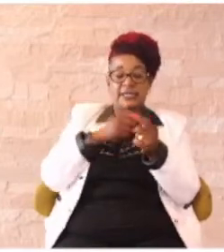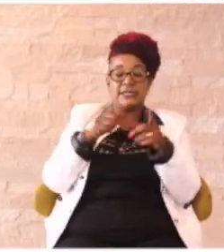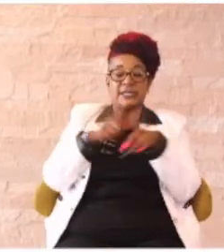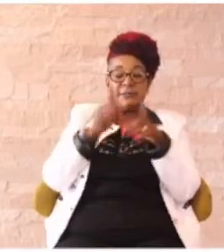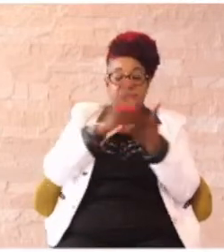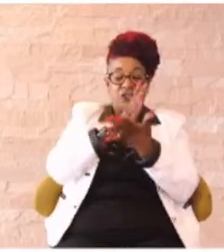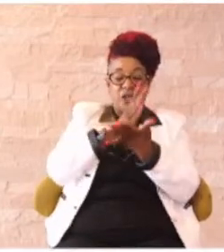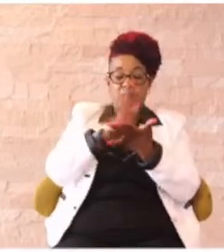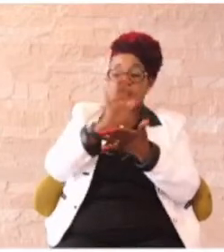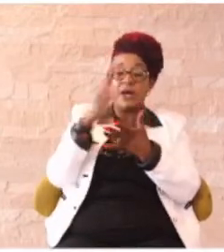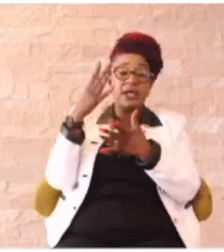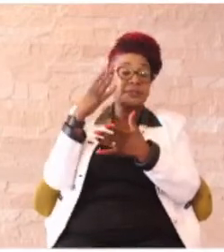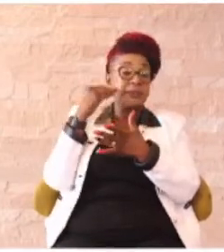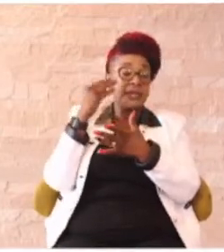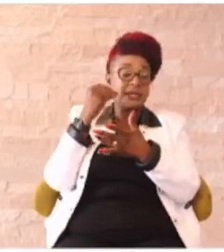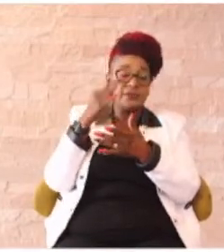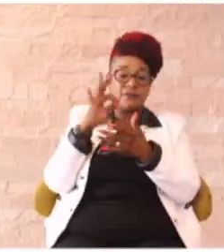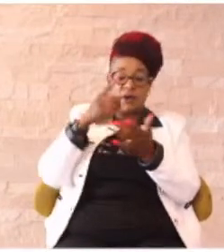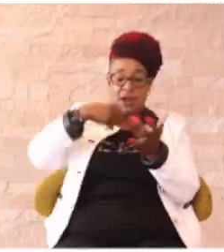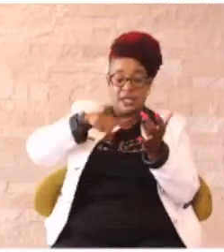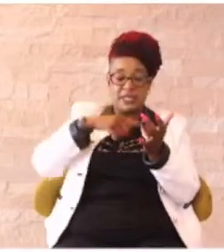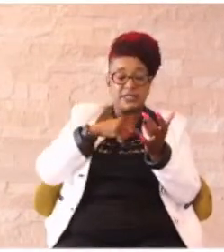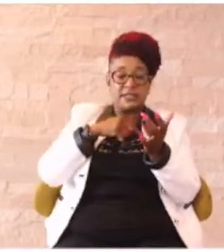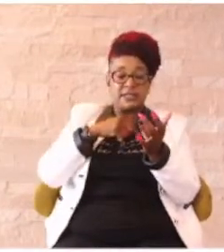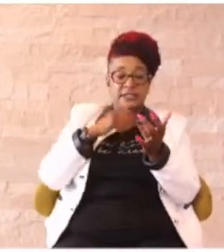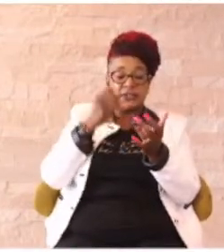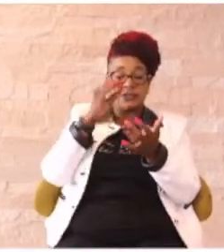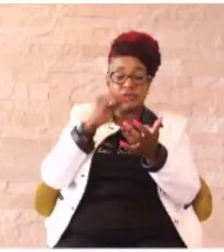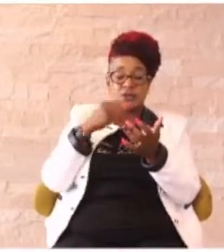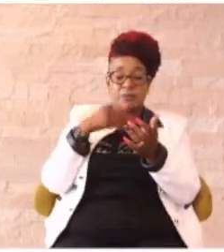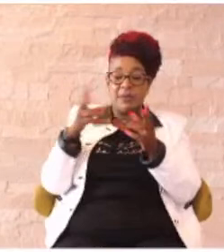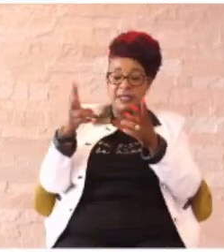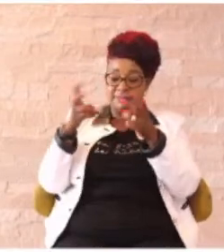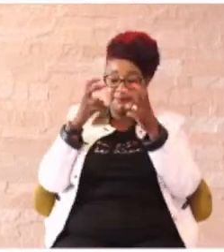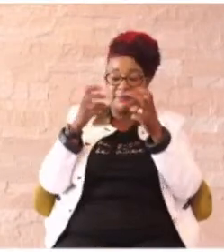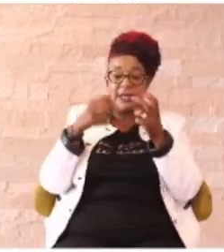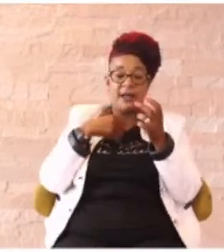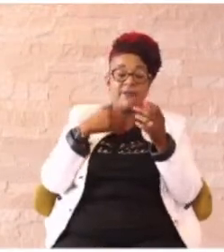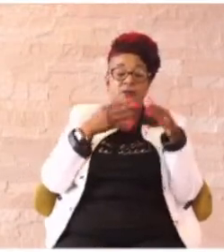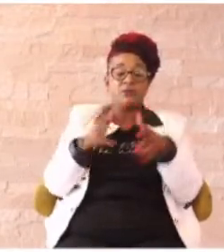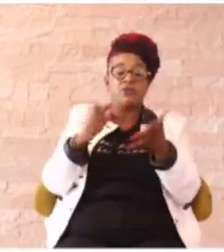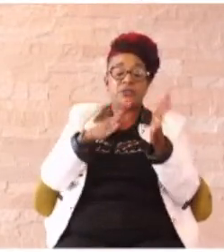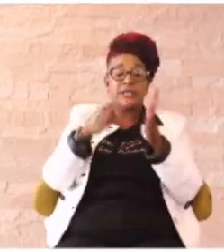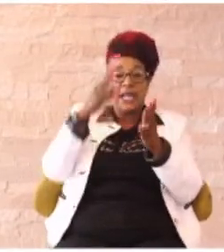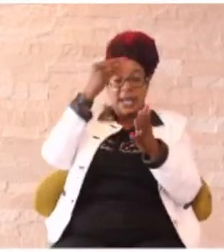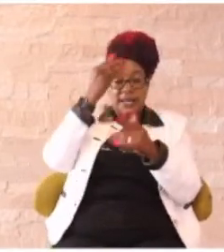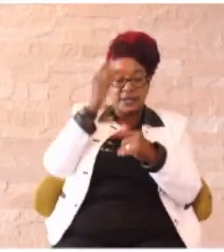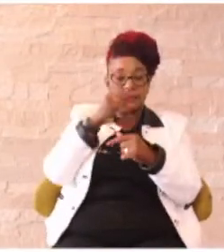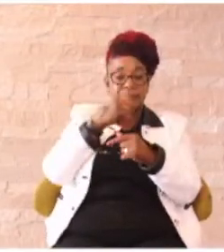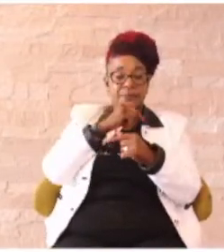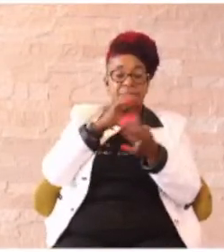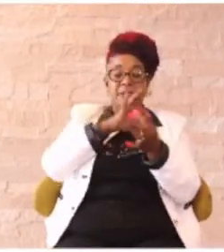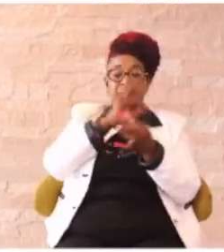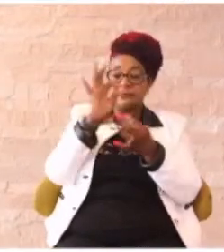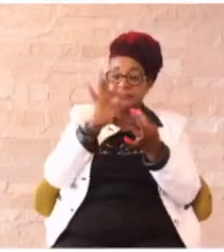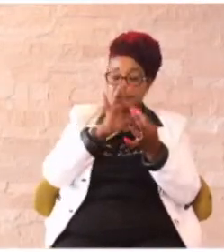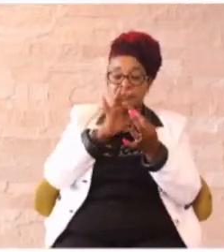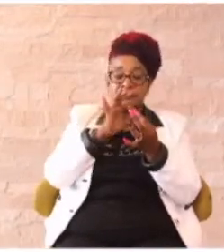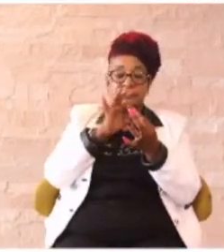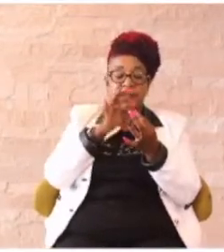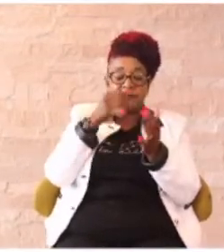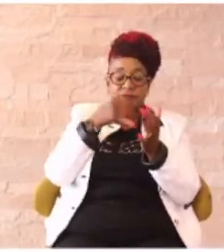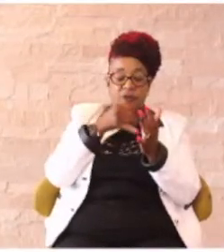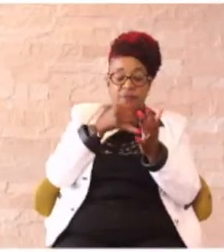your experiences for us. So I got a chance to learn, particularly the involvement,